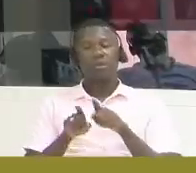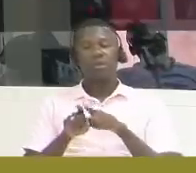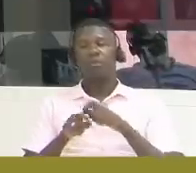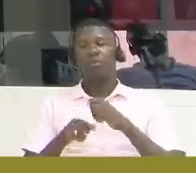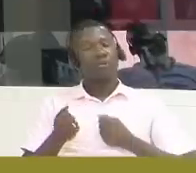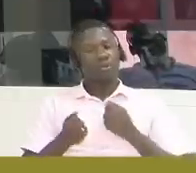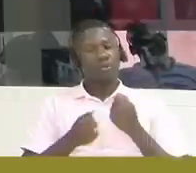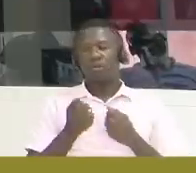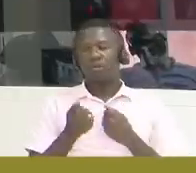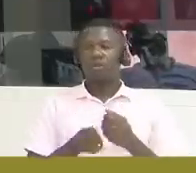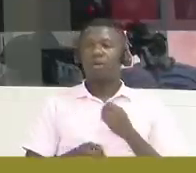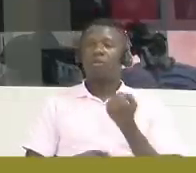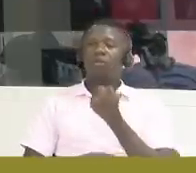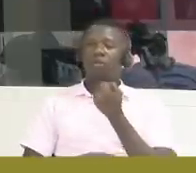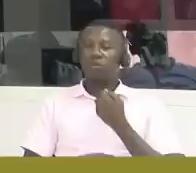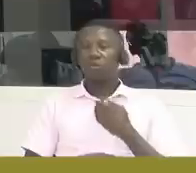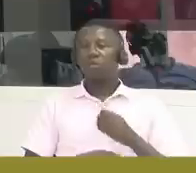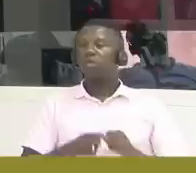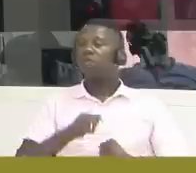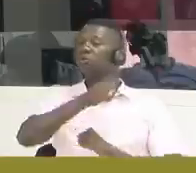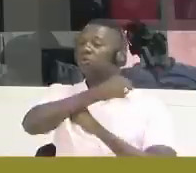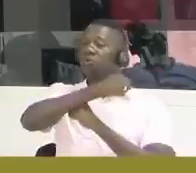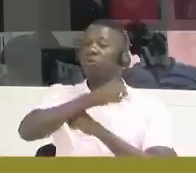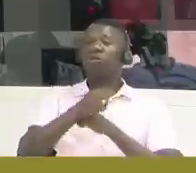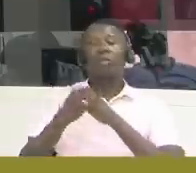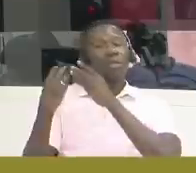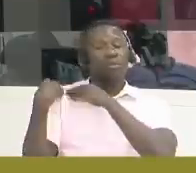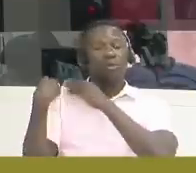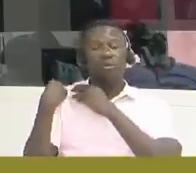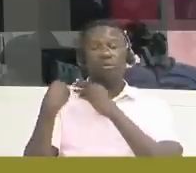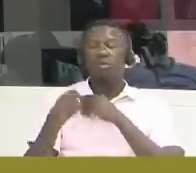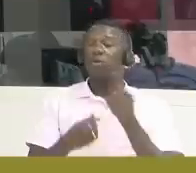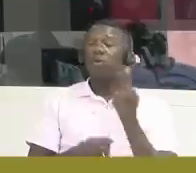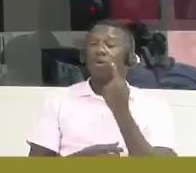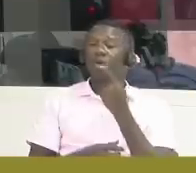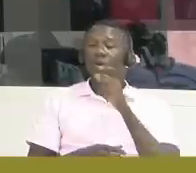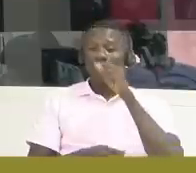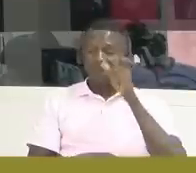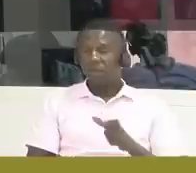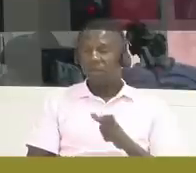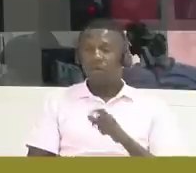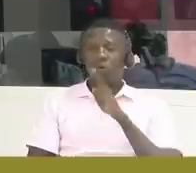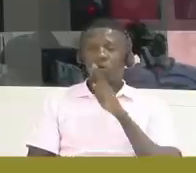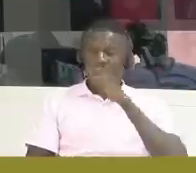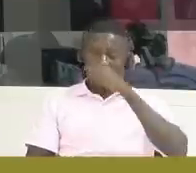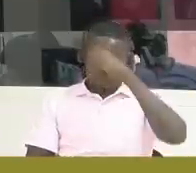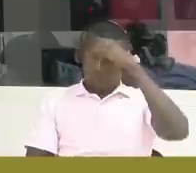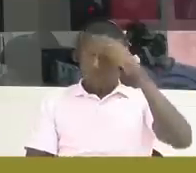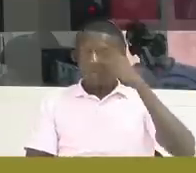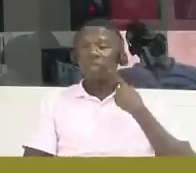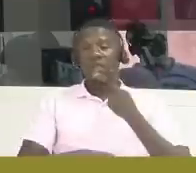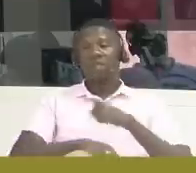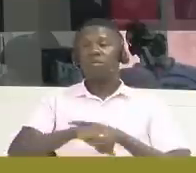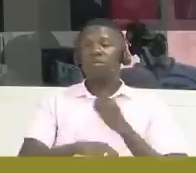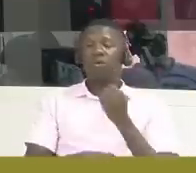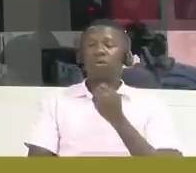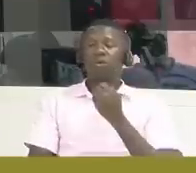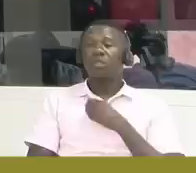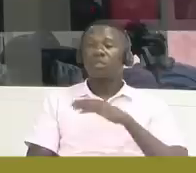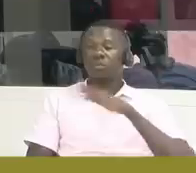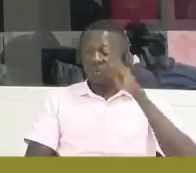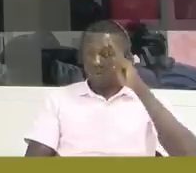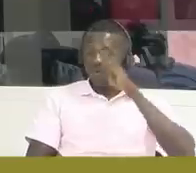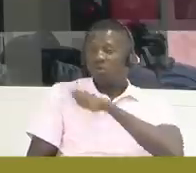he was the breadwinner of the family. He was the only person working at the time because his siblings were all going to